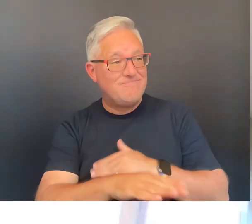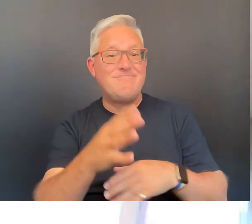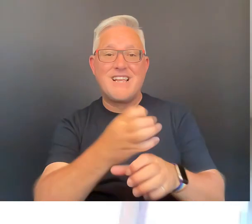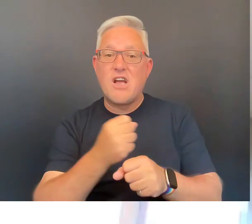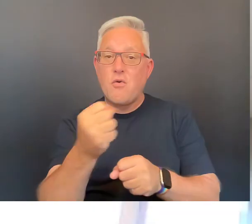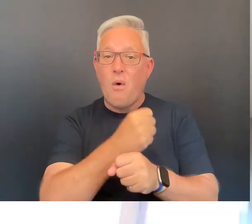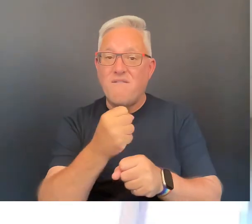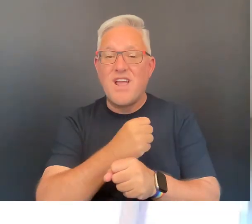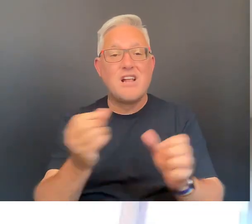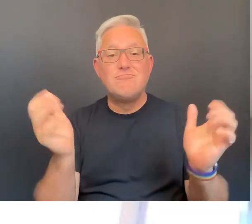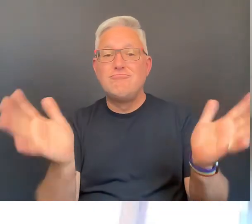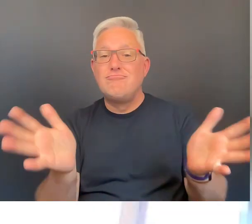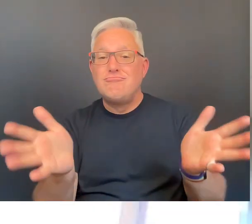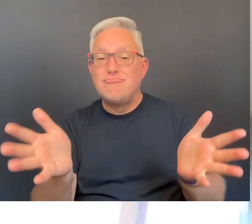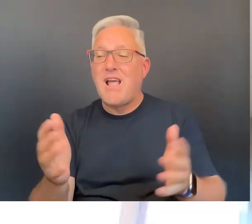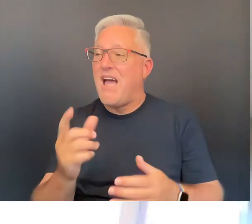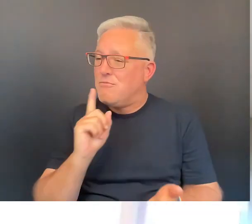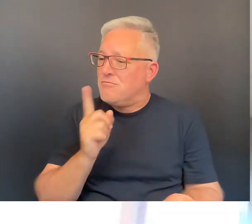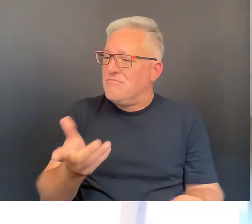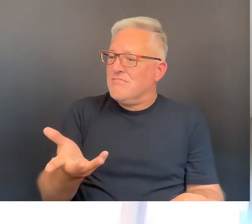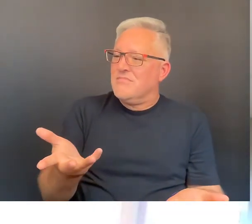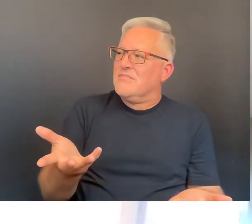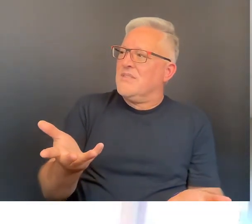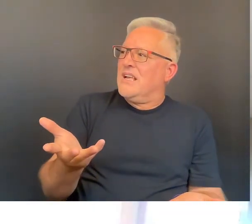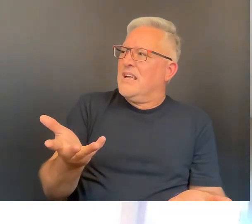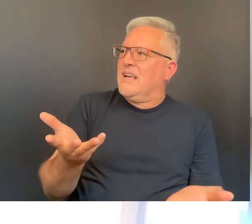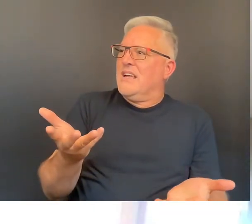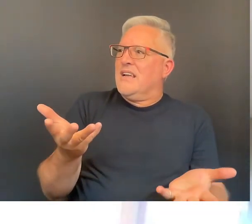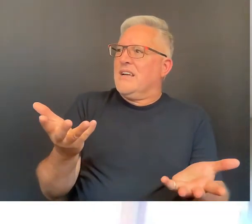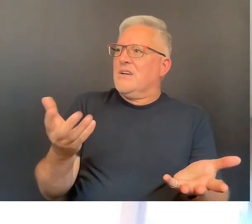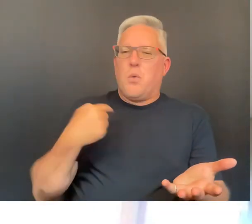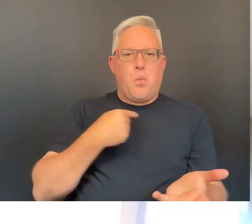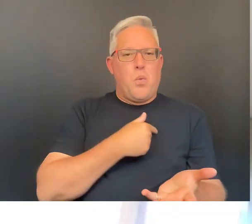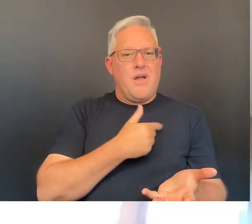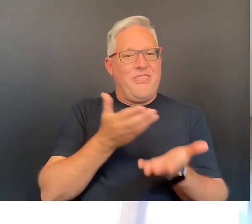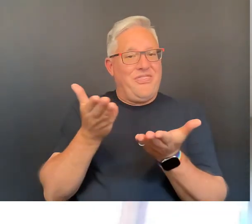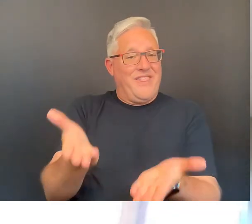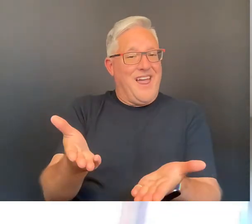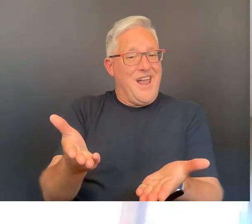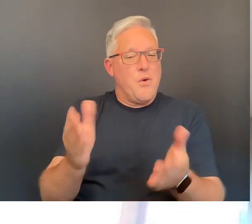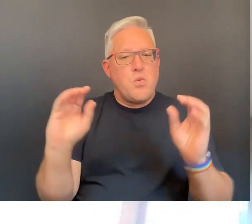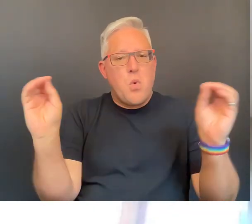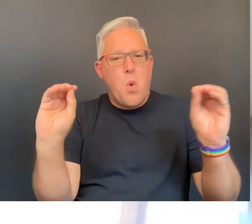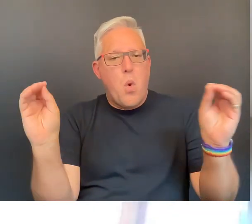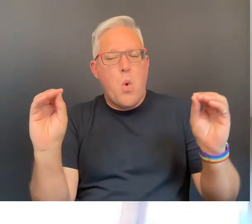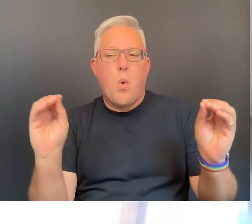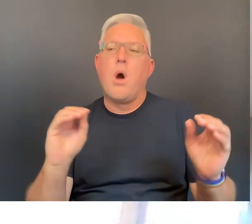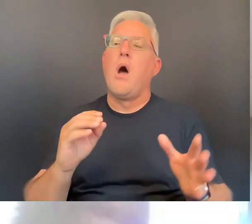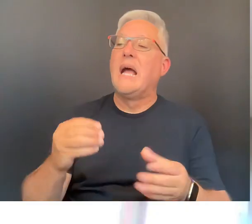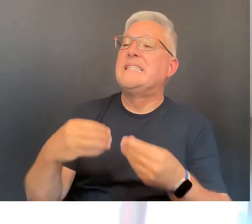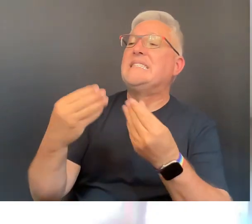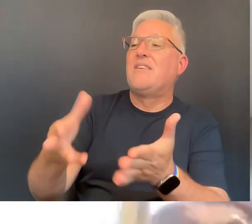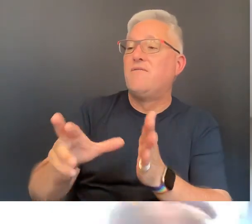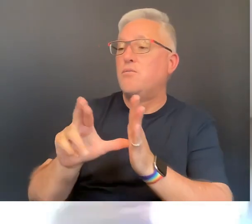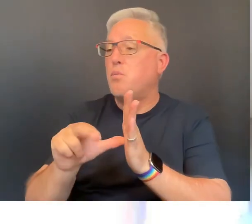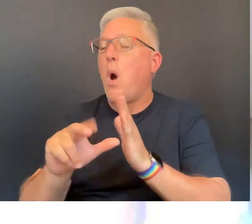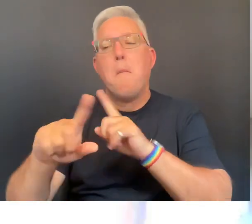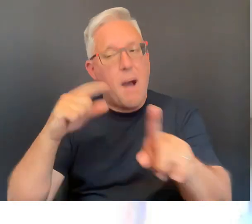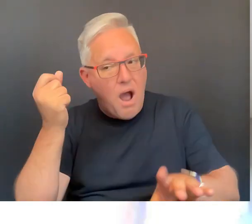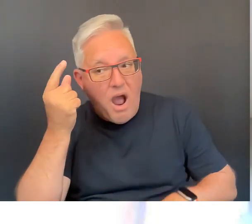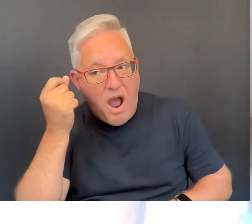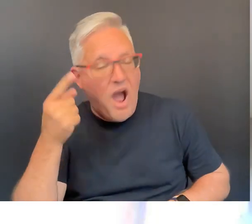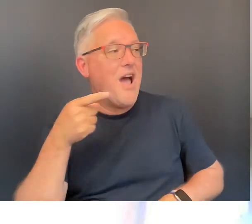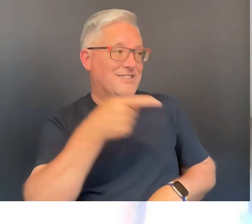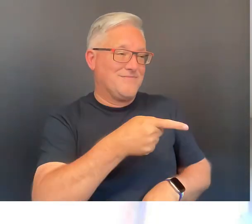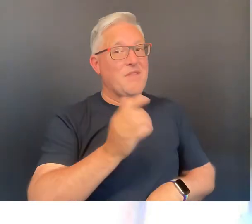and just being genuinely, you know, that we're there, no expectation, not promoting, oh,